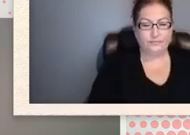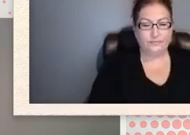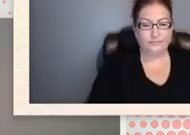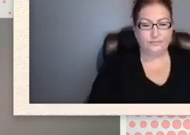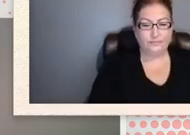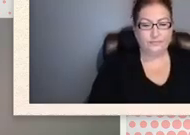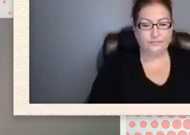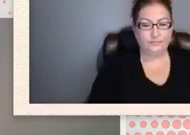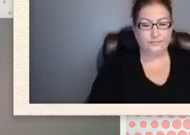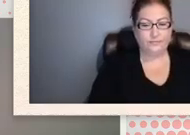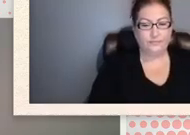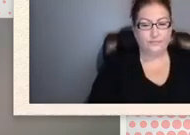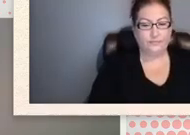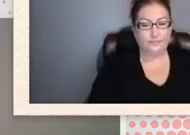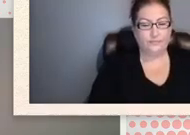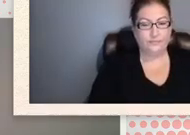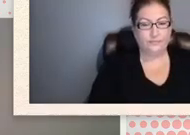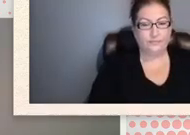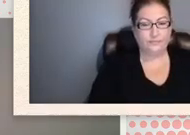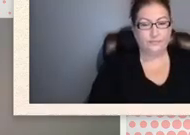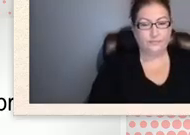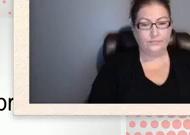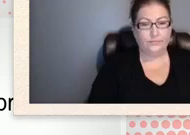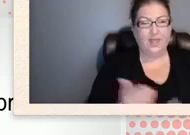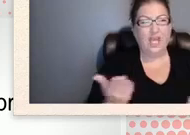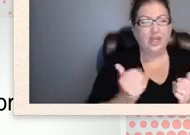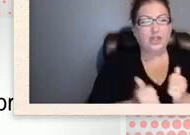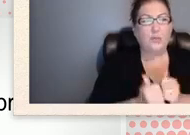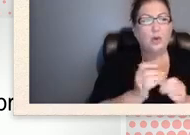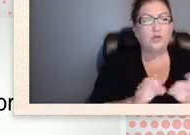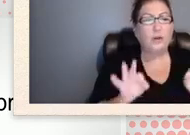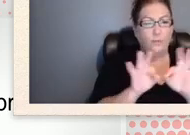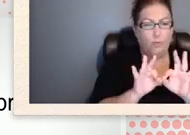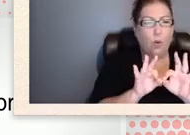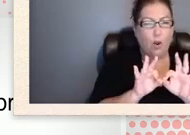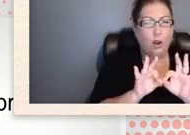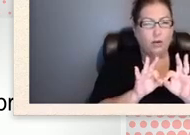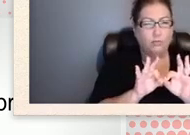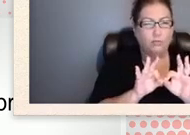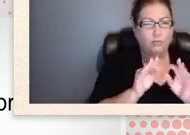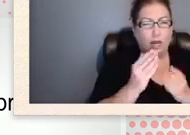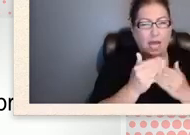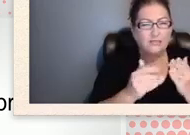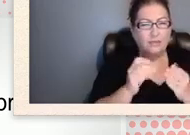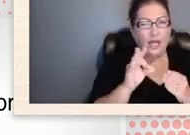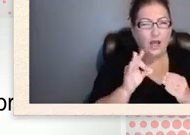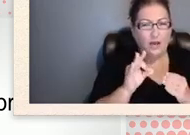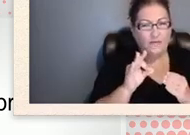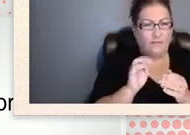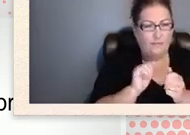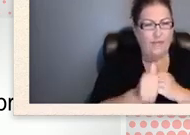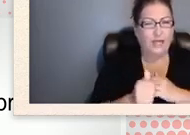Here's the most important aspect of the passage of the ADA